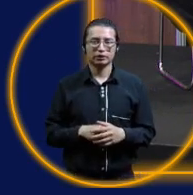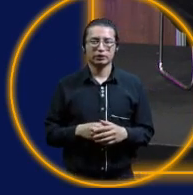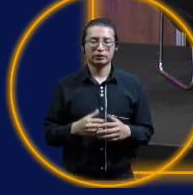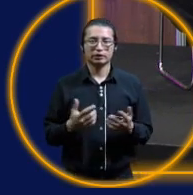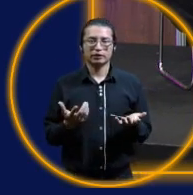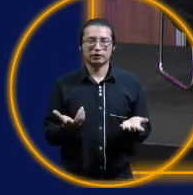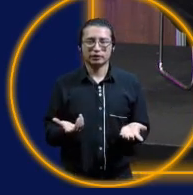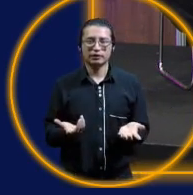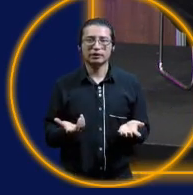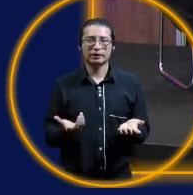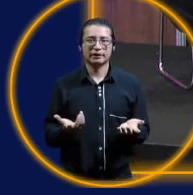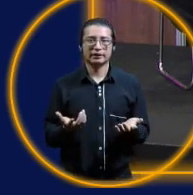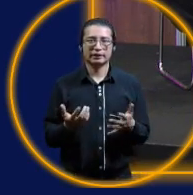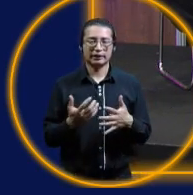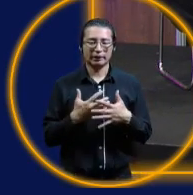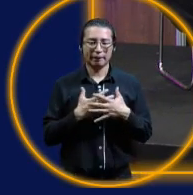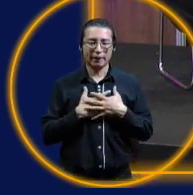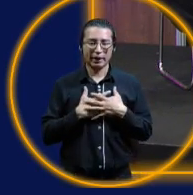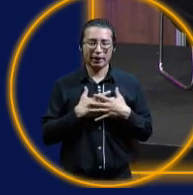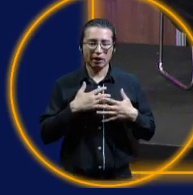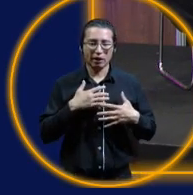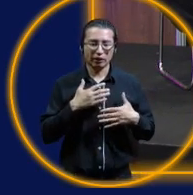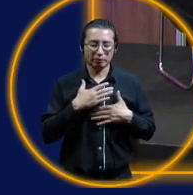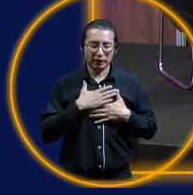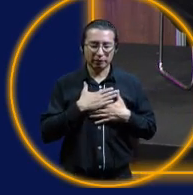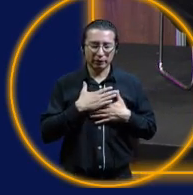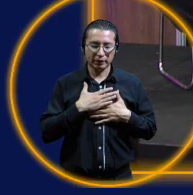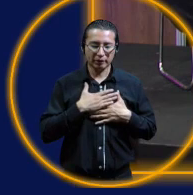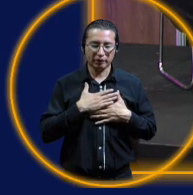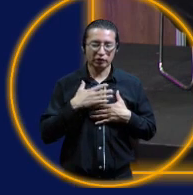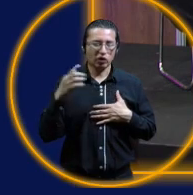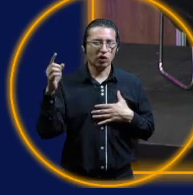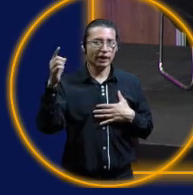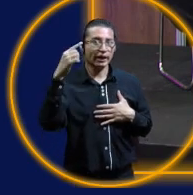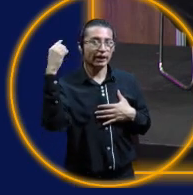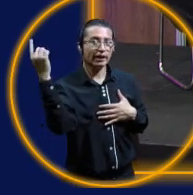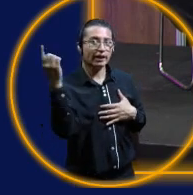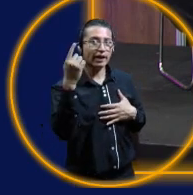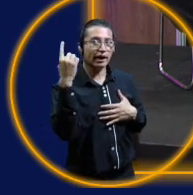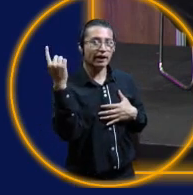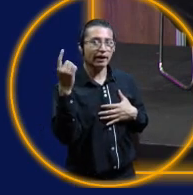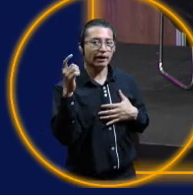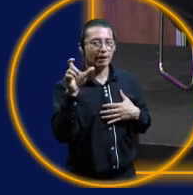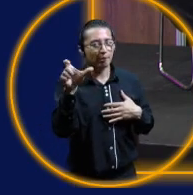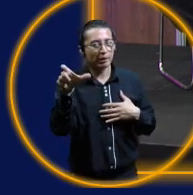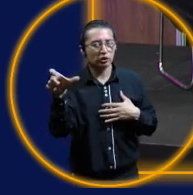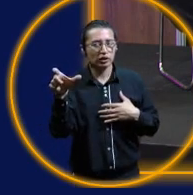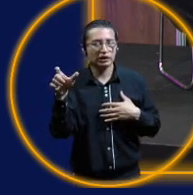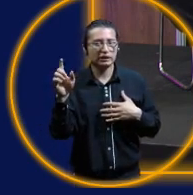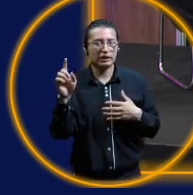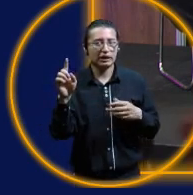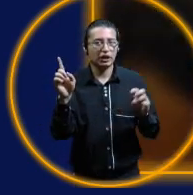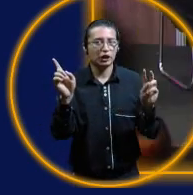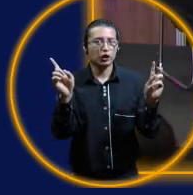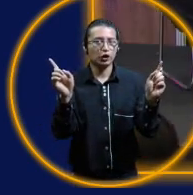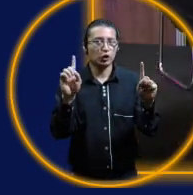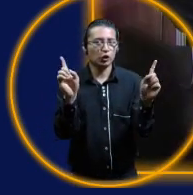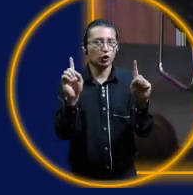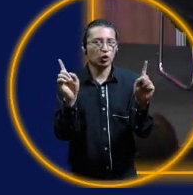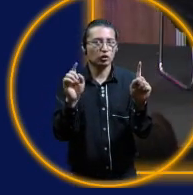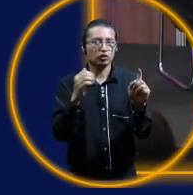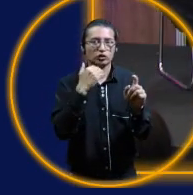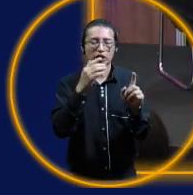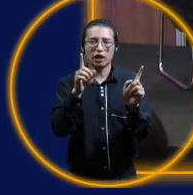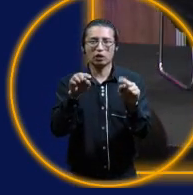the voice of the people you don't like, the people who've shamed you or the people who have made you feel